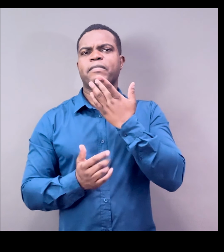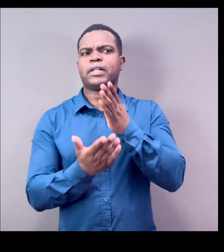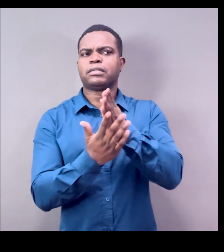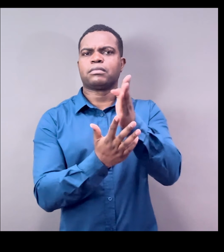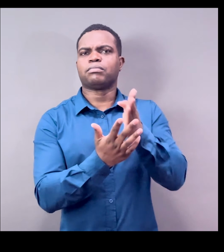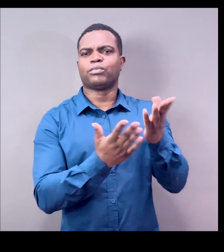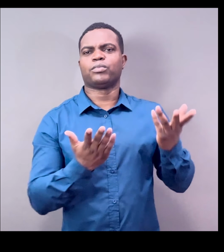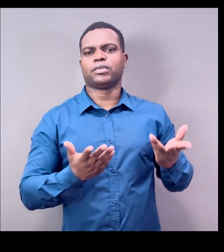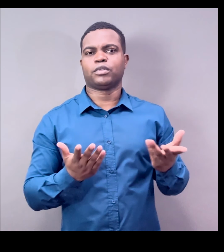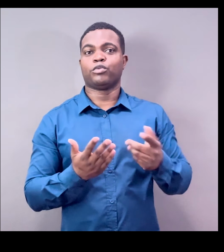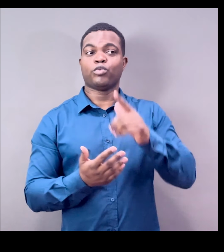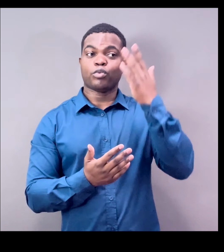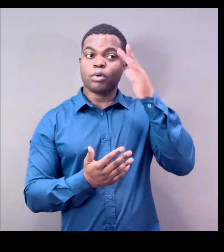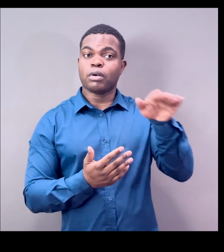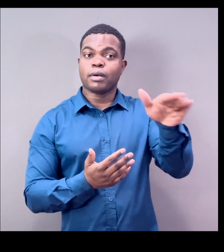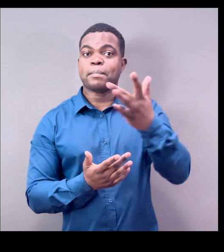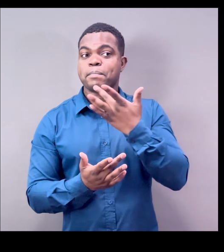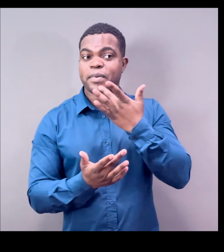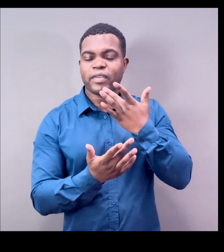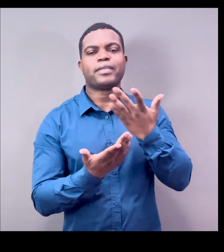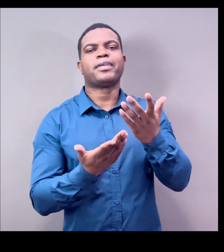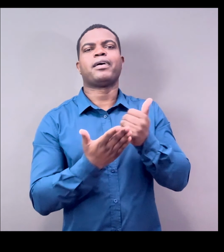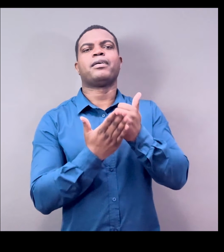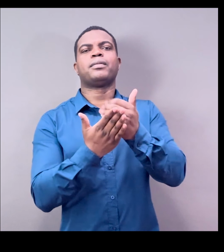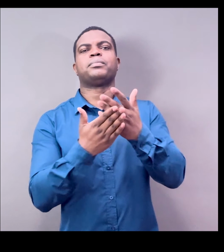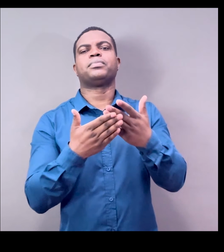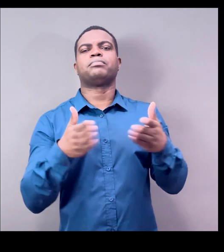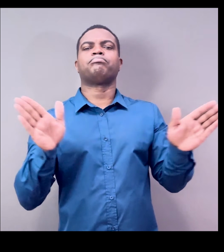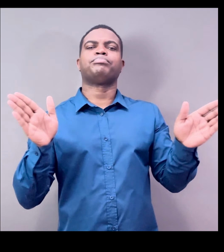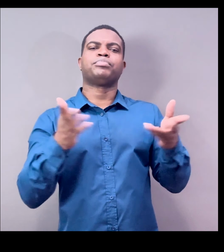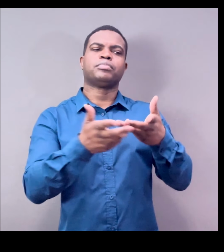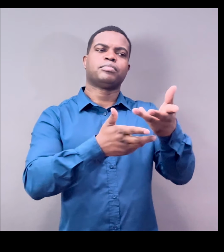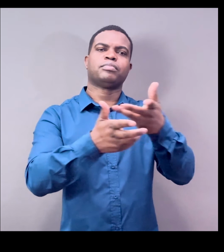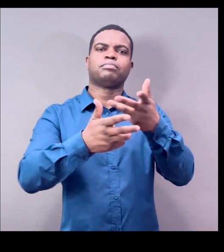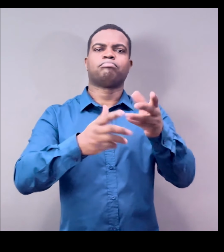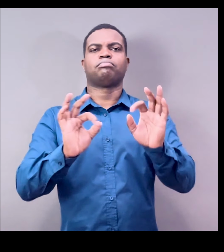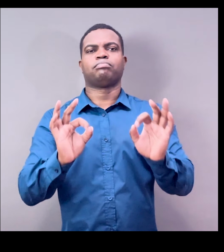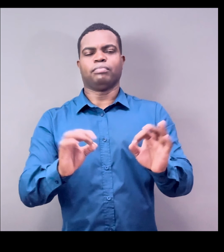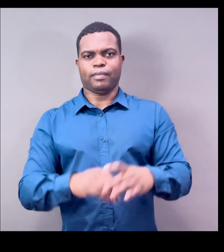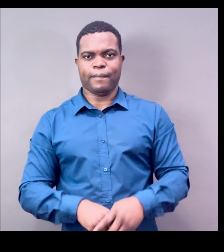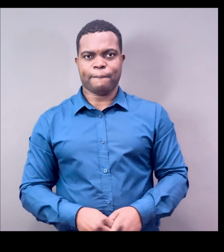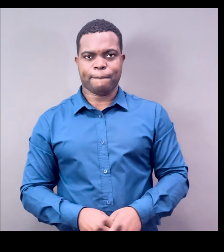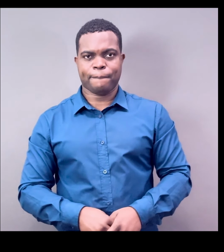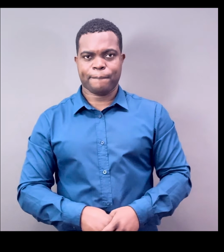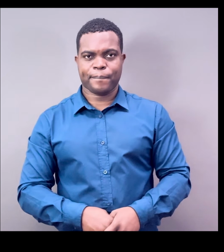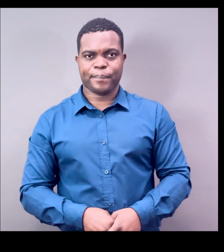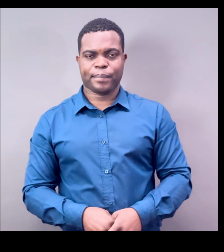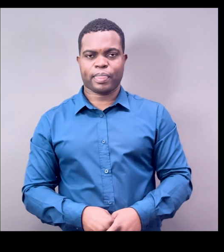means it will affect the outcome of your community engagement efforts.